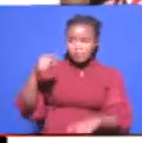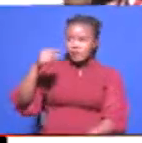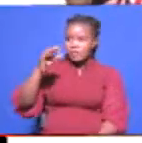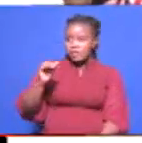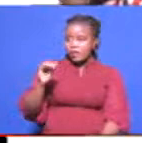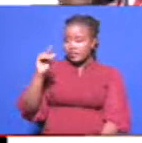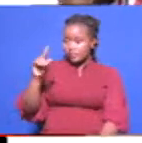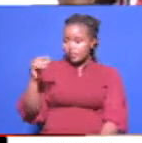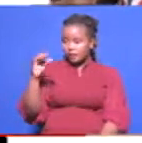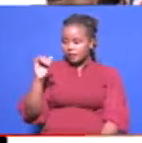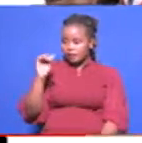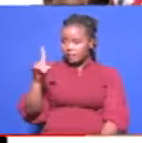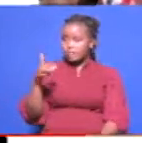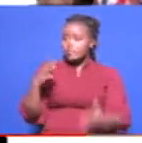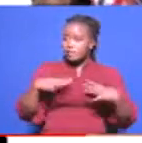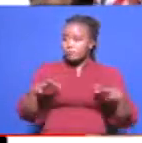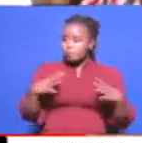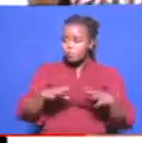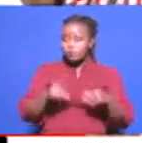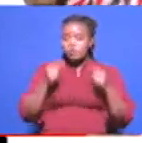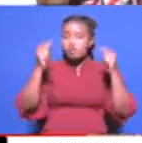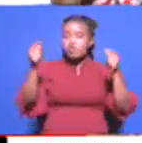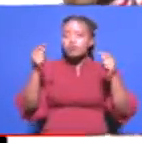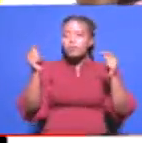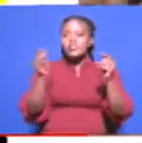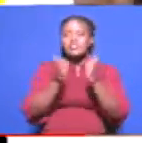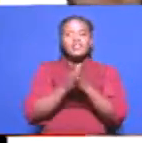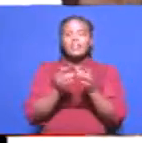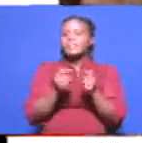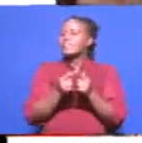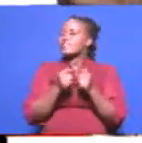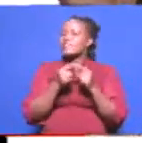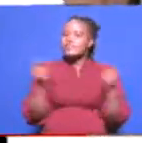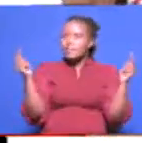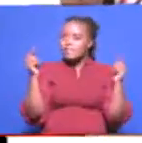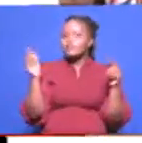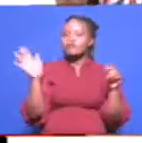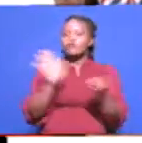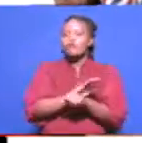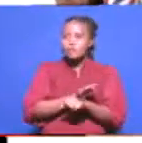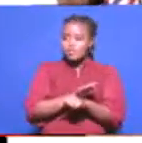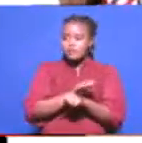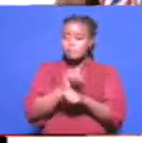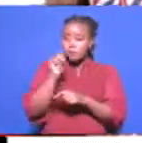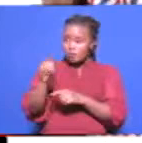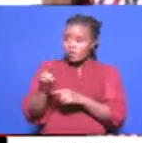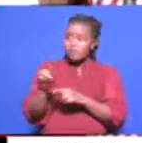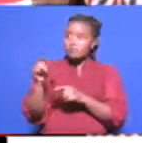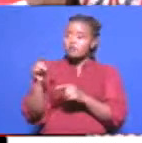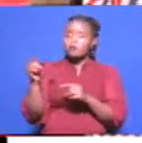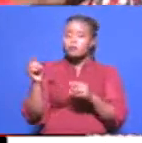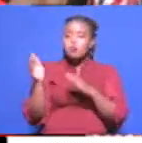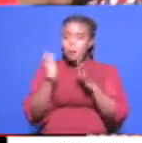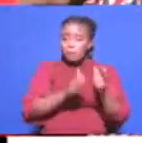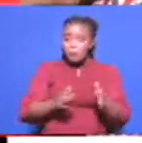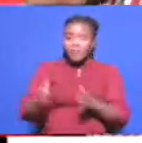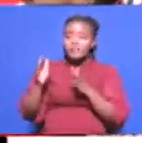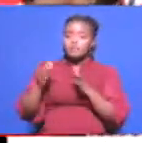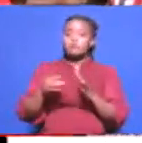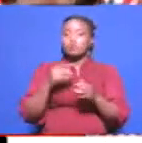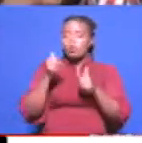protest and reject in toto the recruitment process that has been that